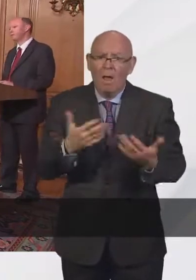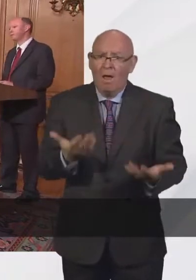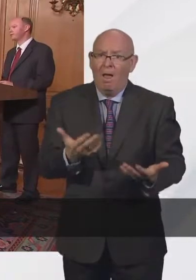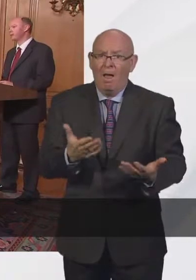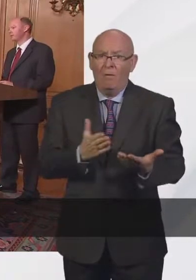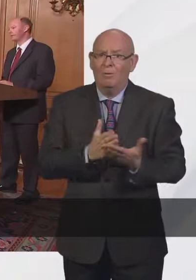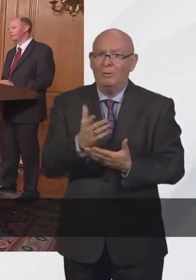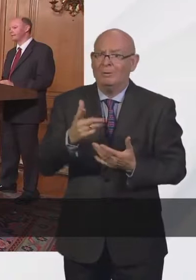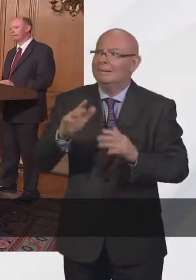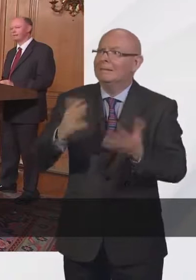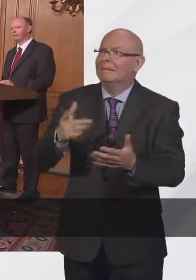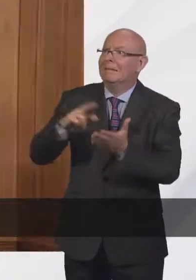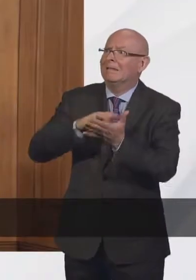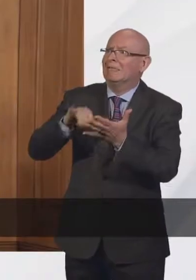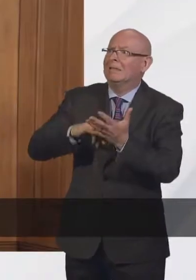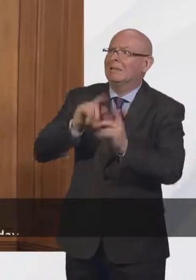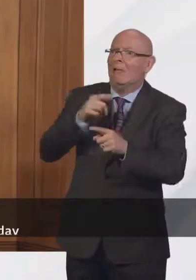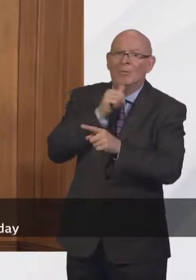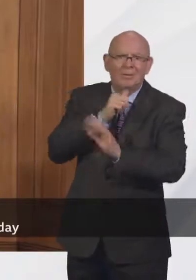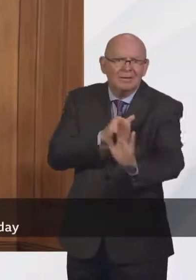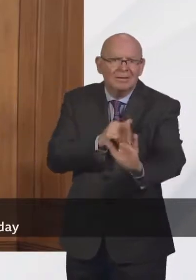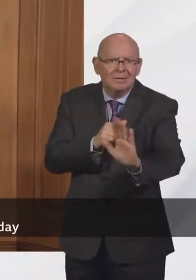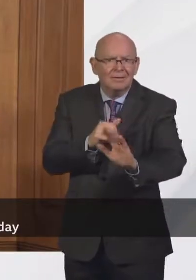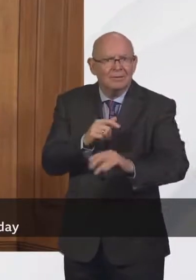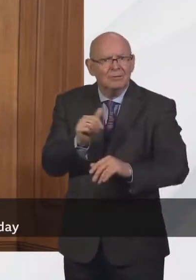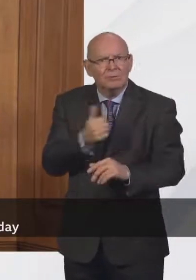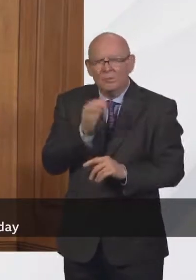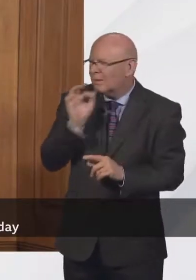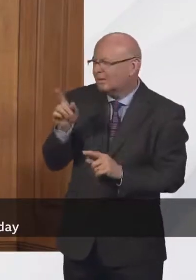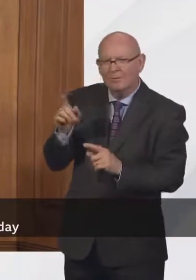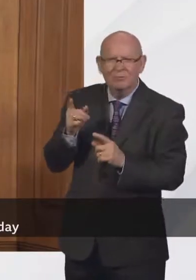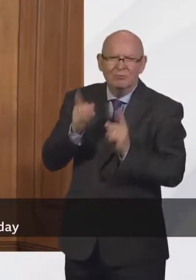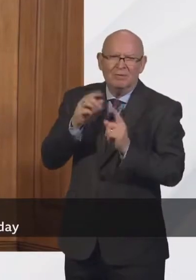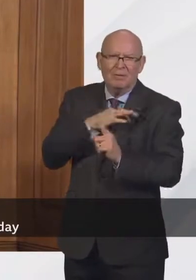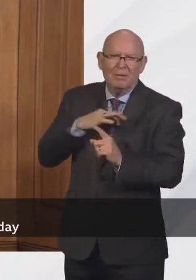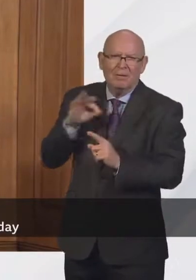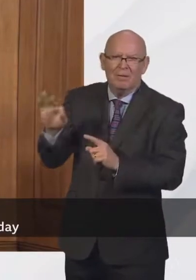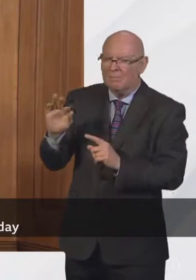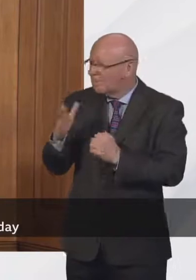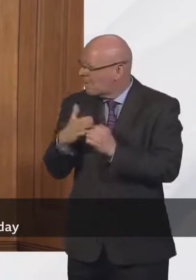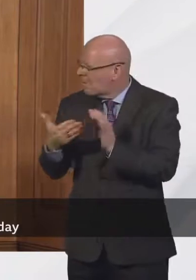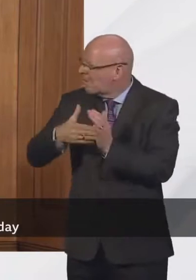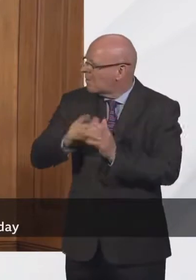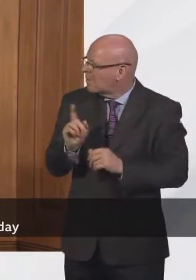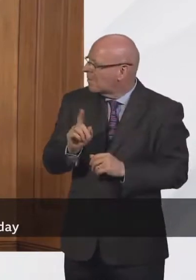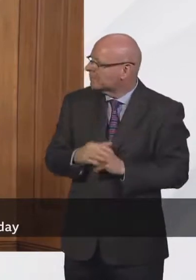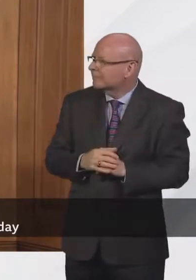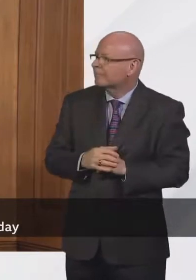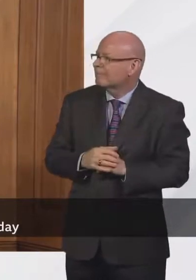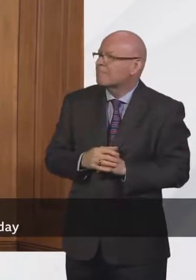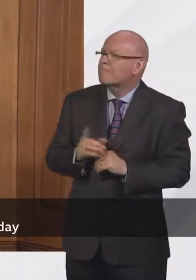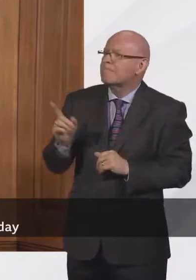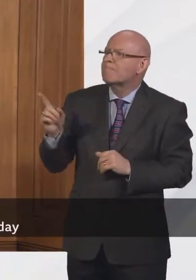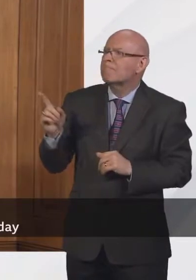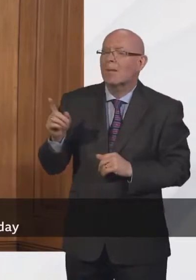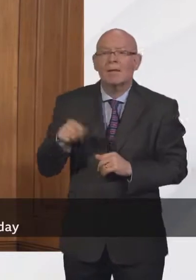course been working throughout this and done an absolutely fantastic job, if I may say so, to my colleagues, inevitably to reduce the risk of transmission,